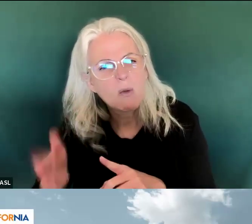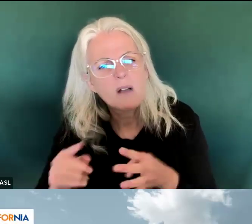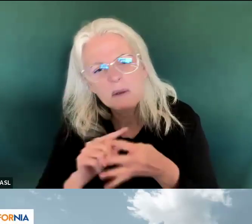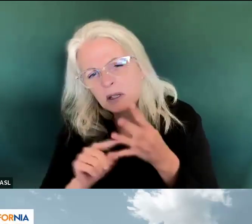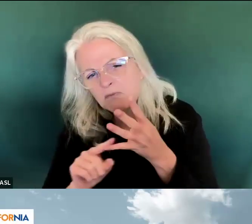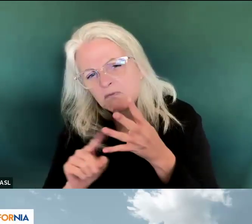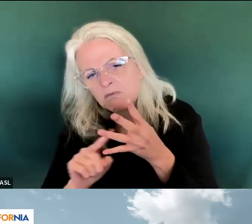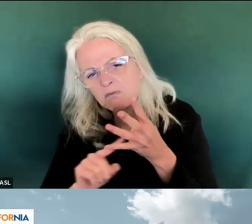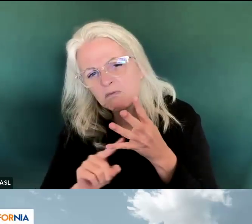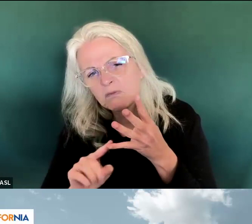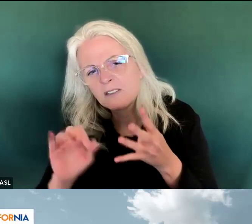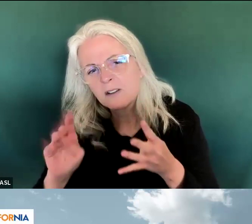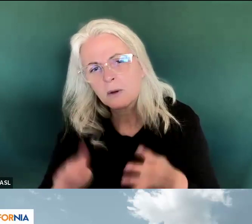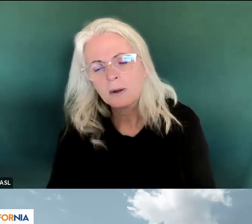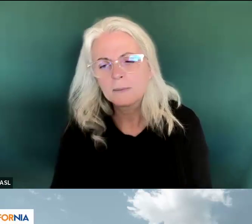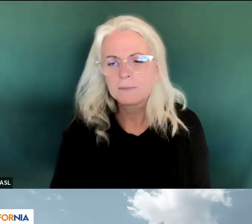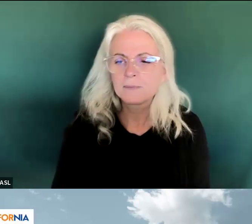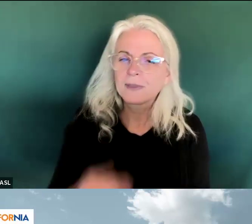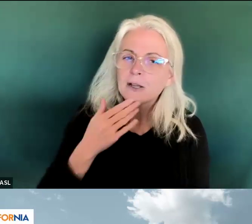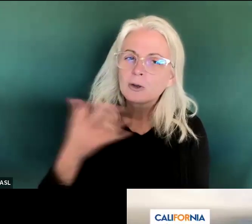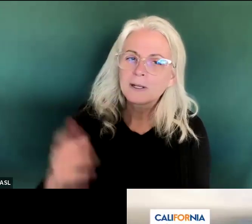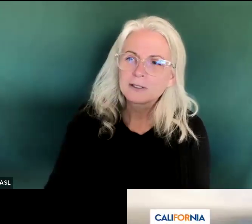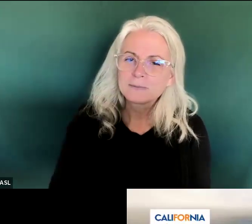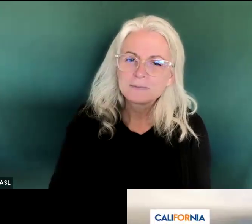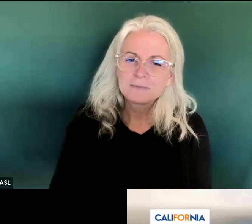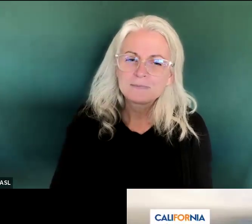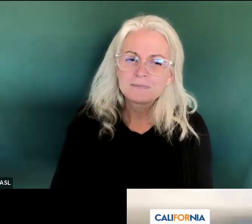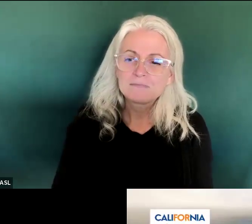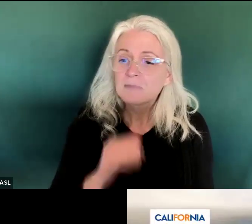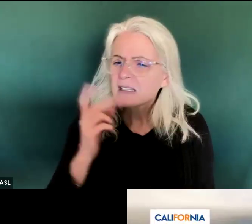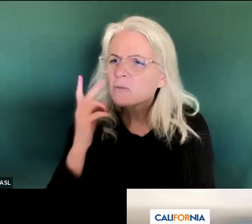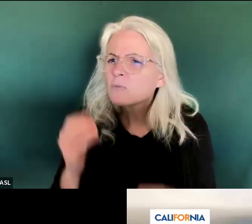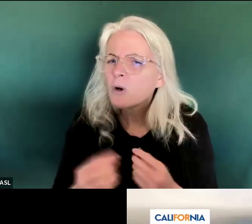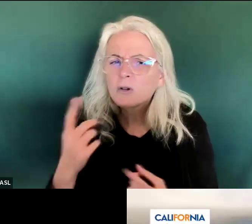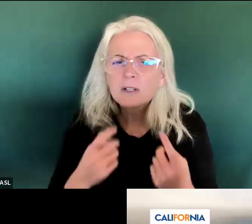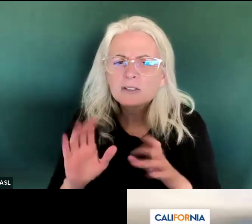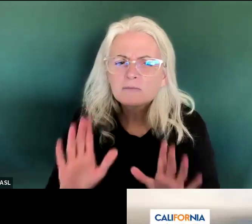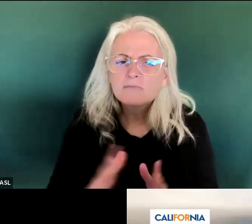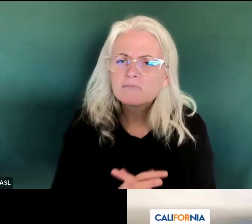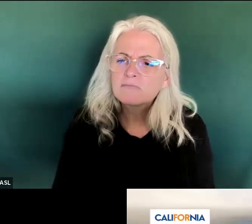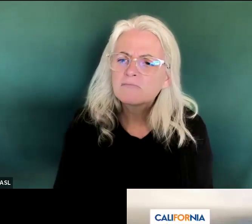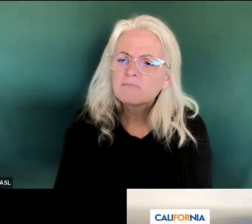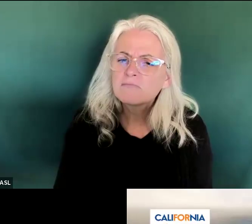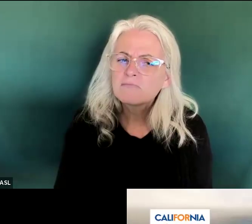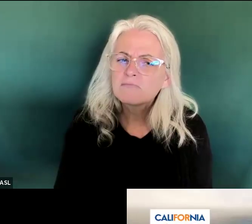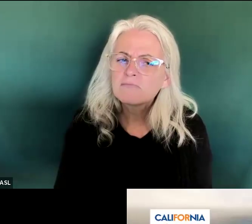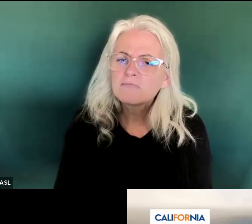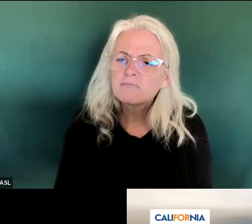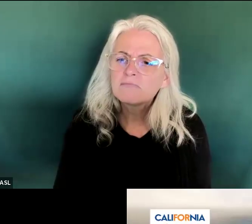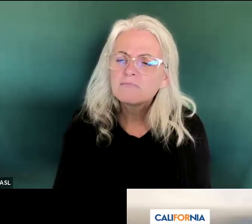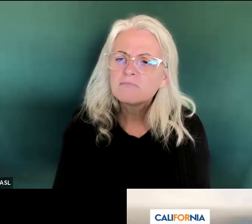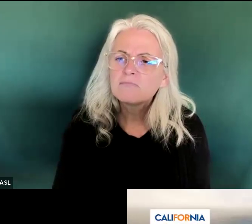Okay. Thank you so much, Scott and Sean. I'm not seeing any more questions in the chat or Q&A, so I would like